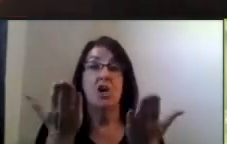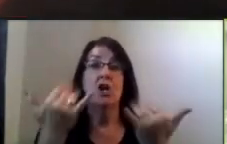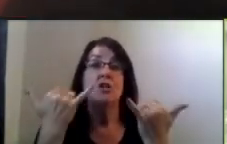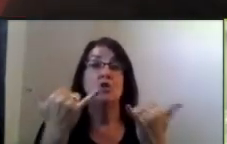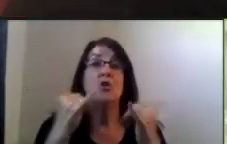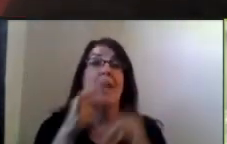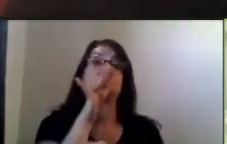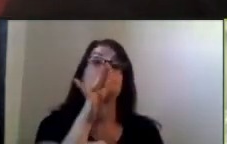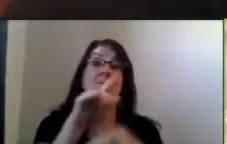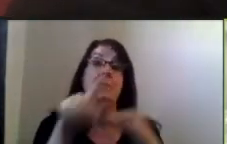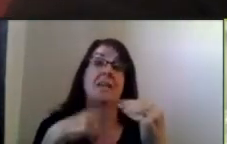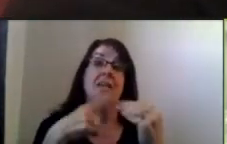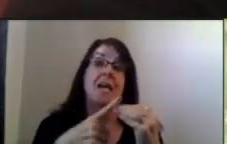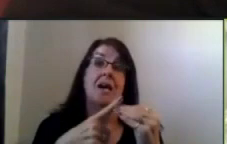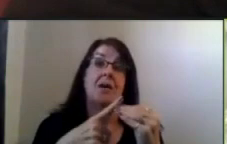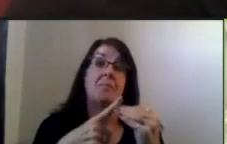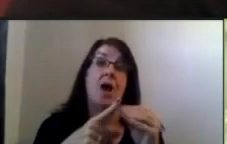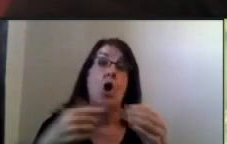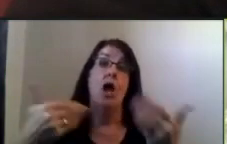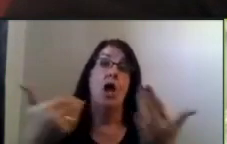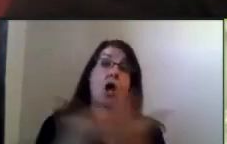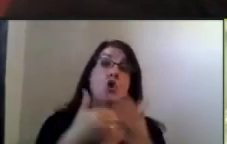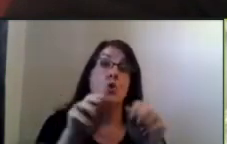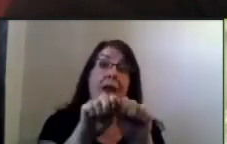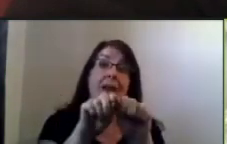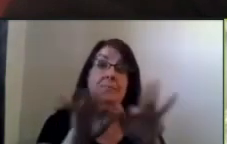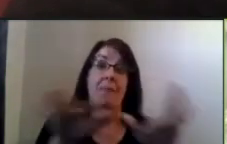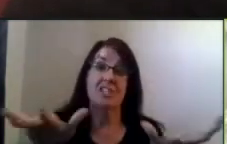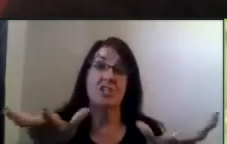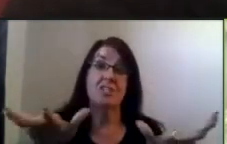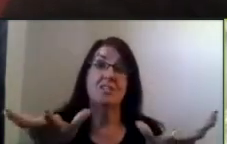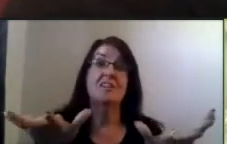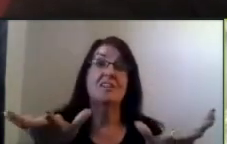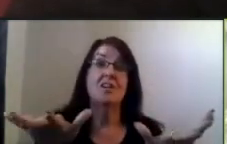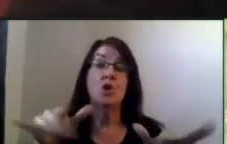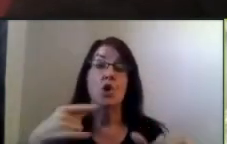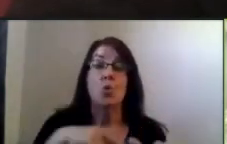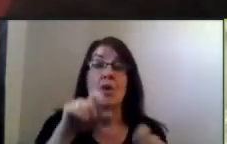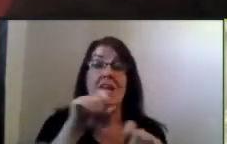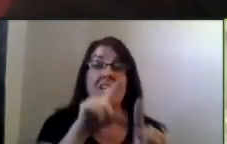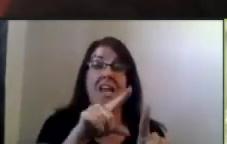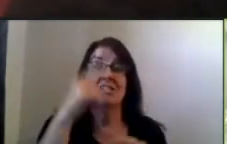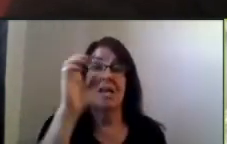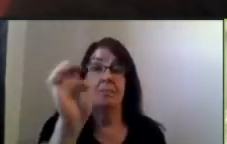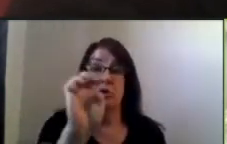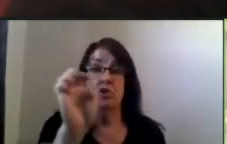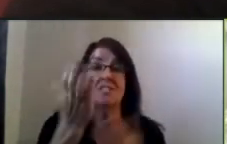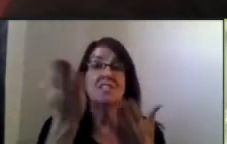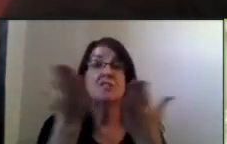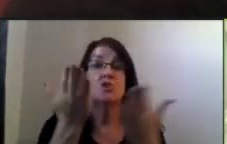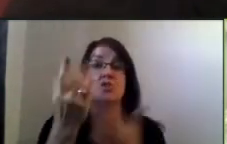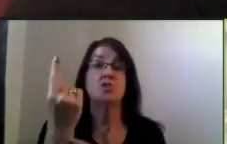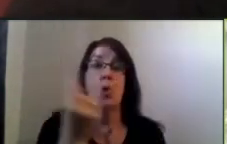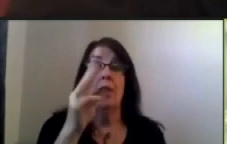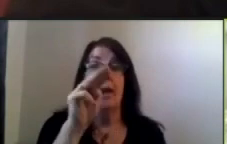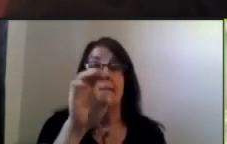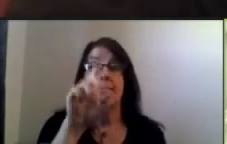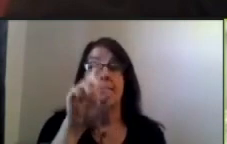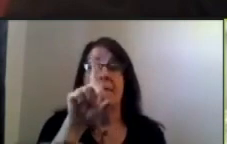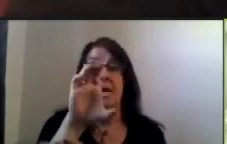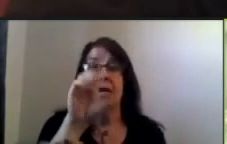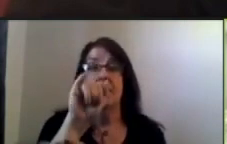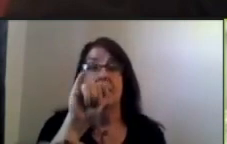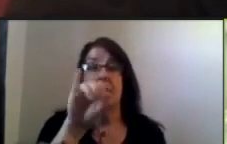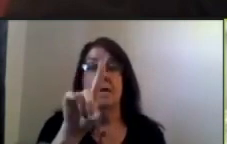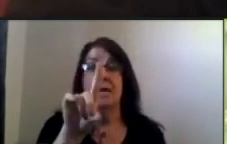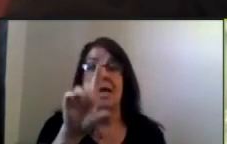speak about a new expansion that MDHHS has announced to the emergency services only Medicaid, which is also known as